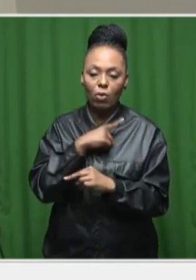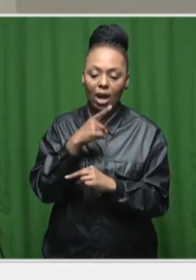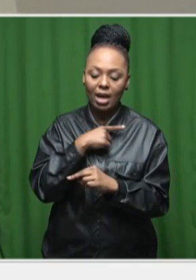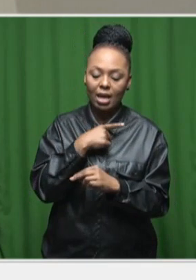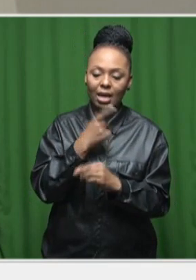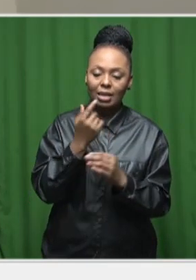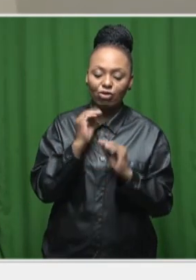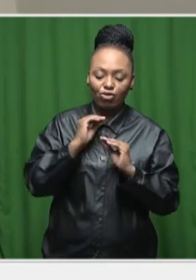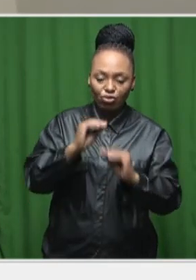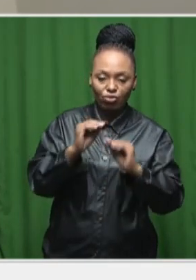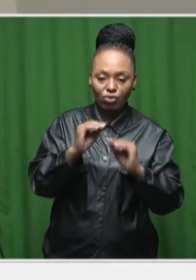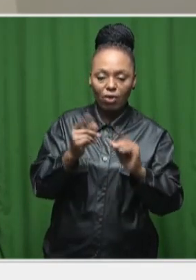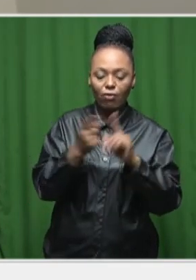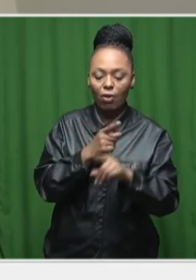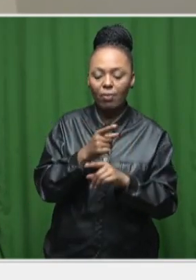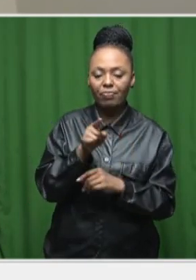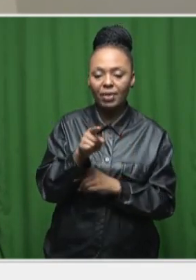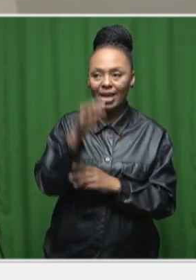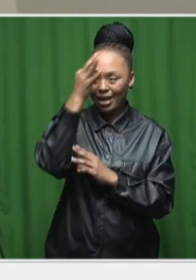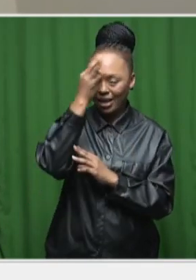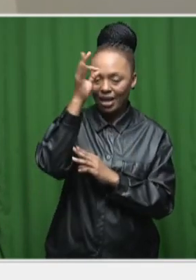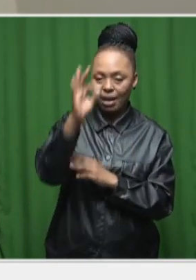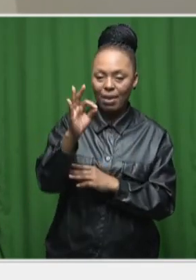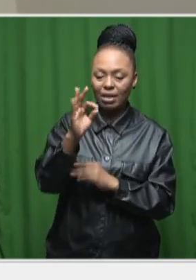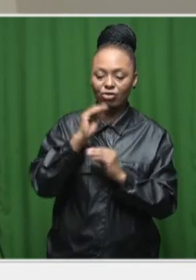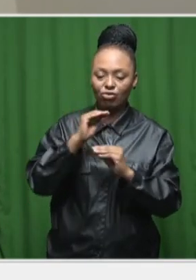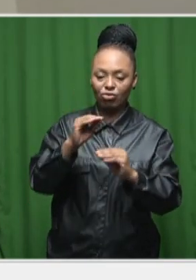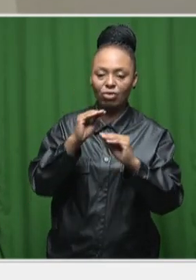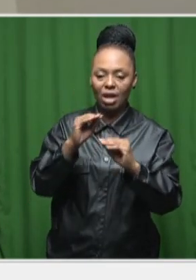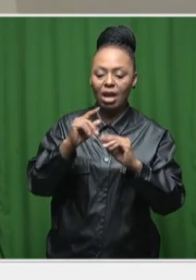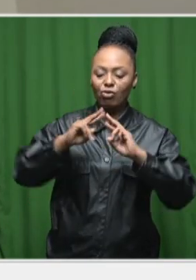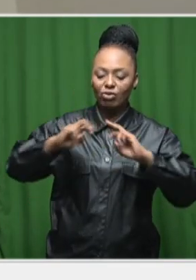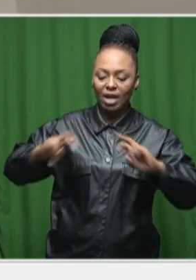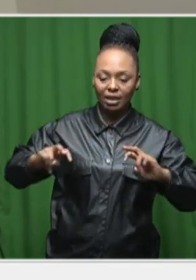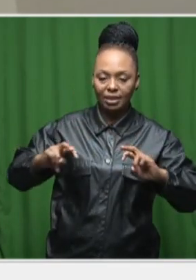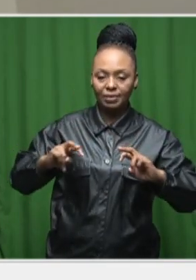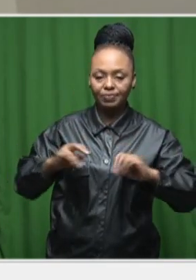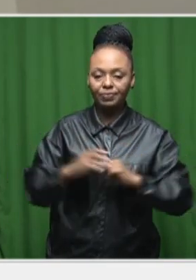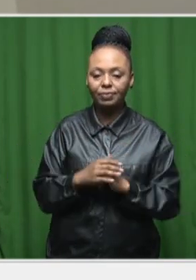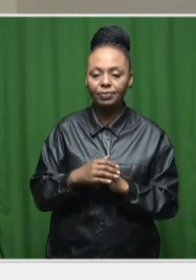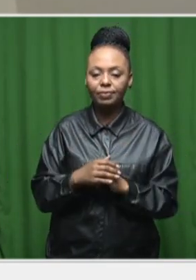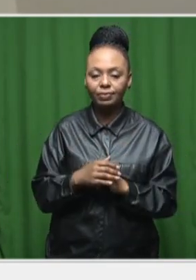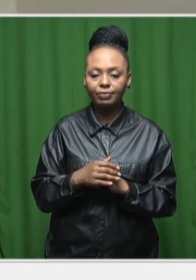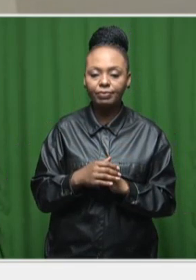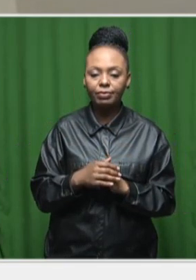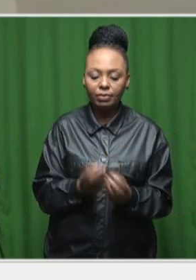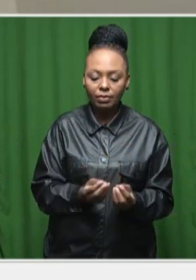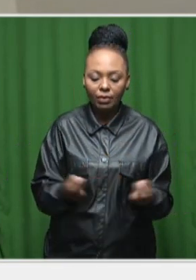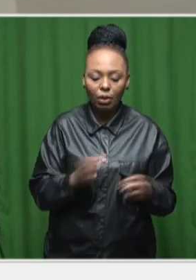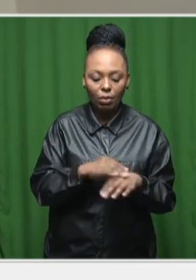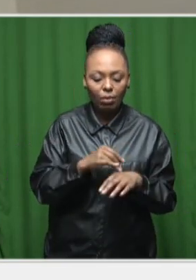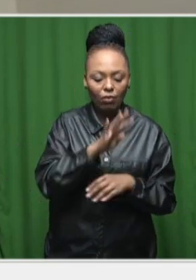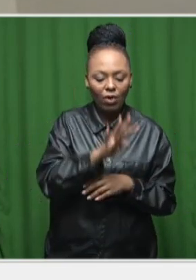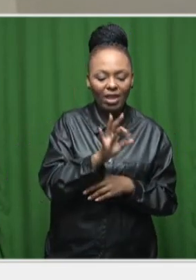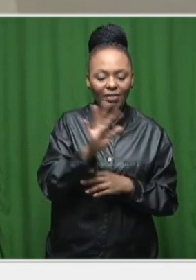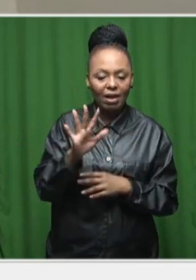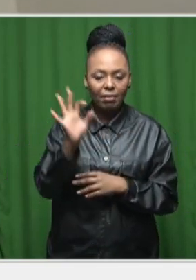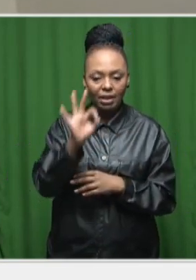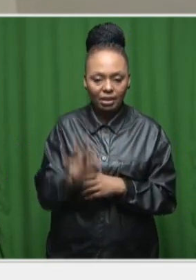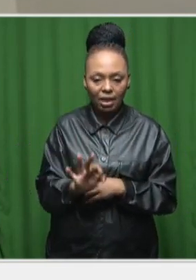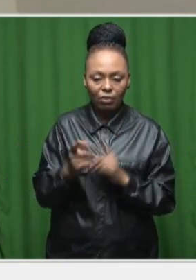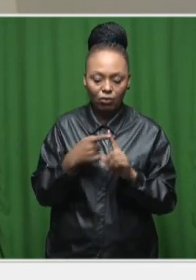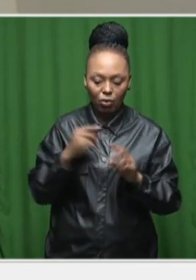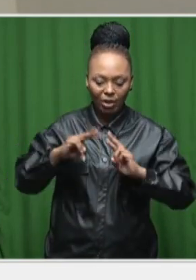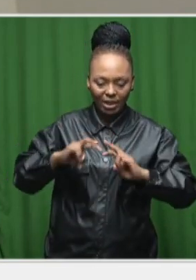by Thrive by 5, which is the government studies that they did, children are 4 years old, only 35% of children